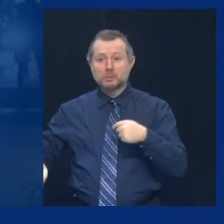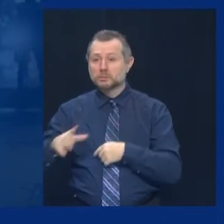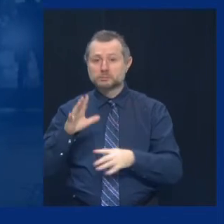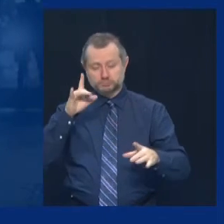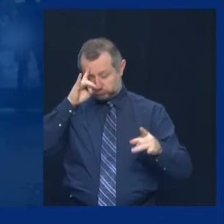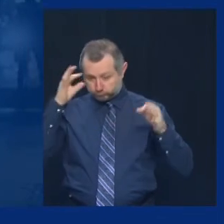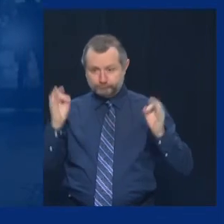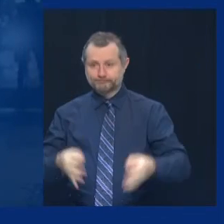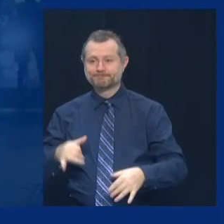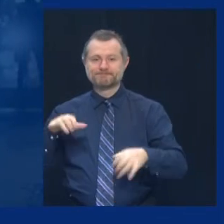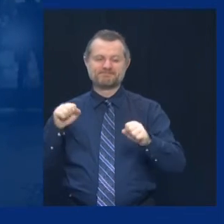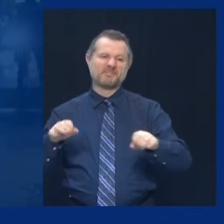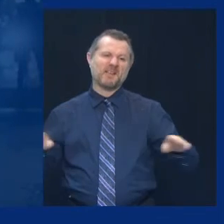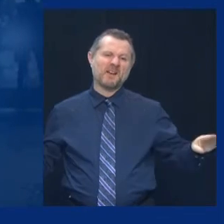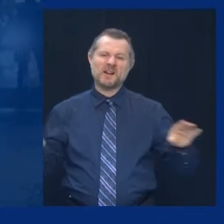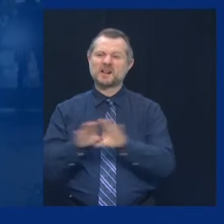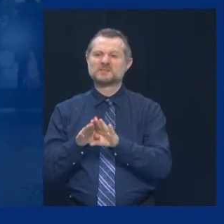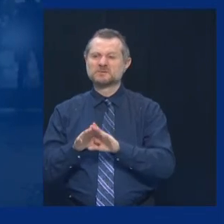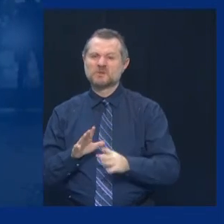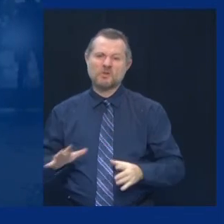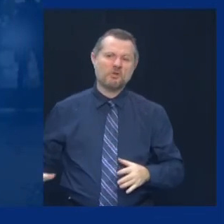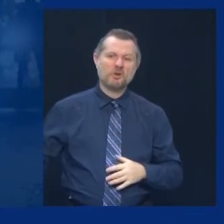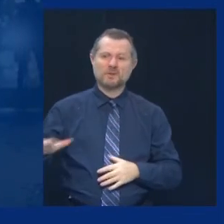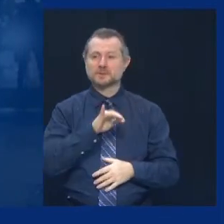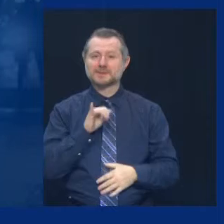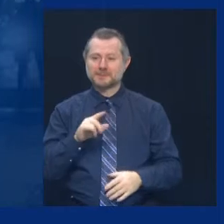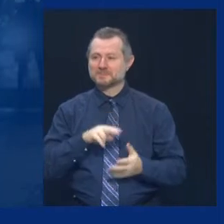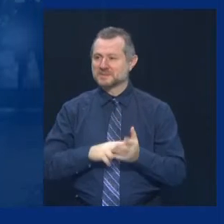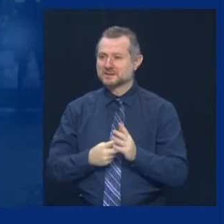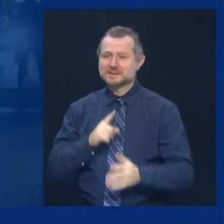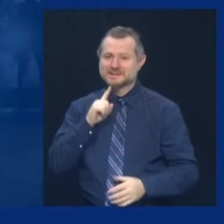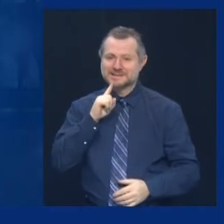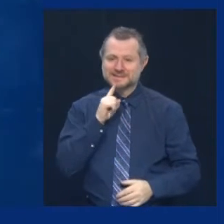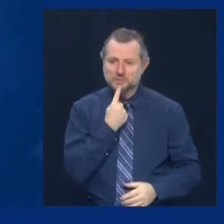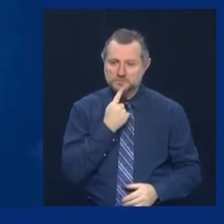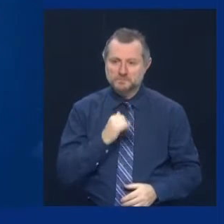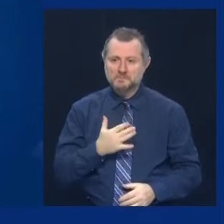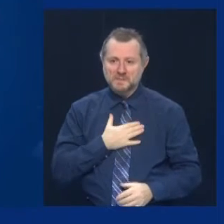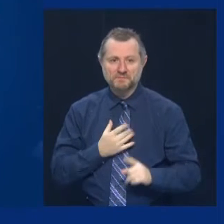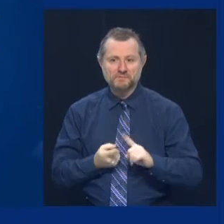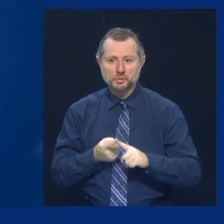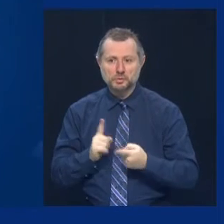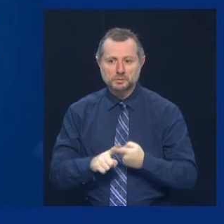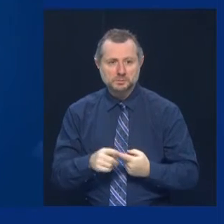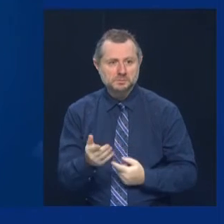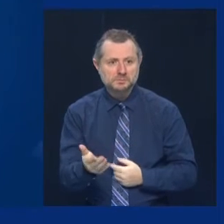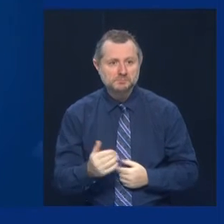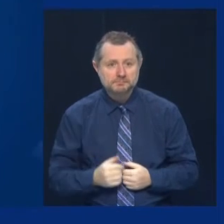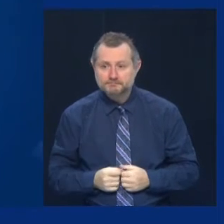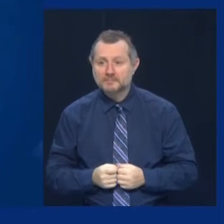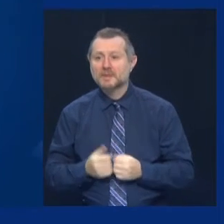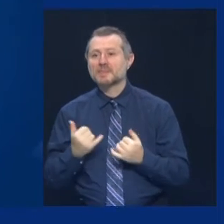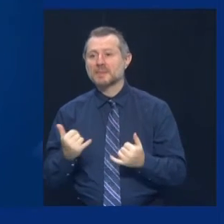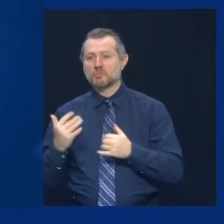UK, it's serious, my friends, and we are on notice about